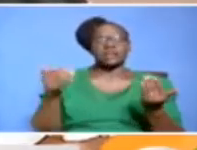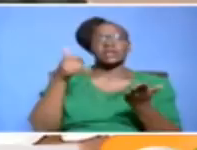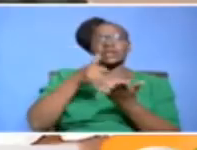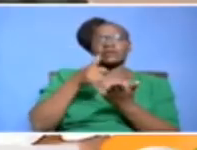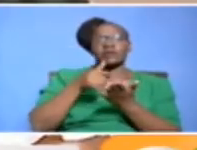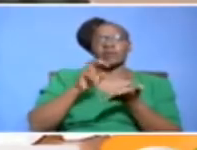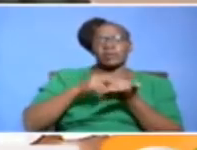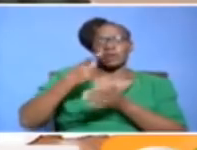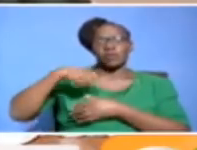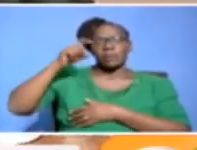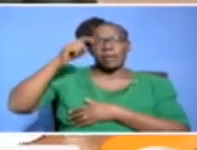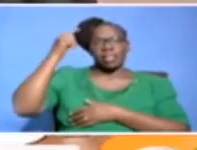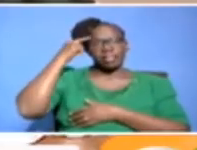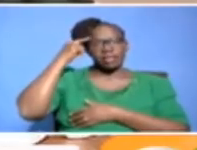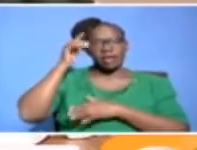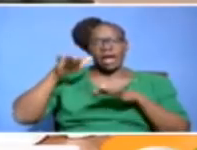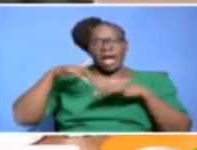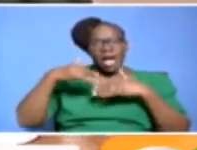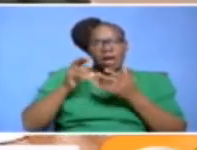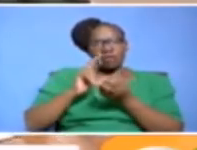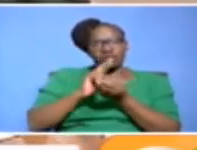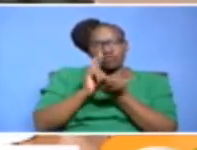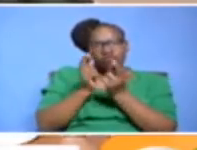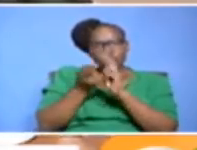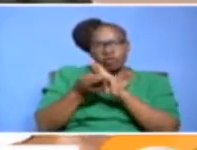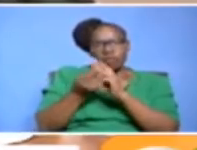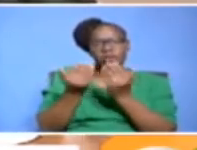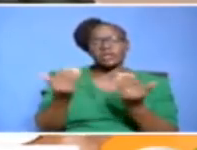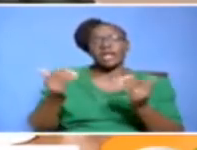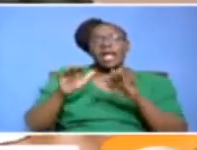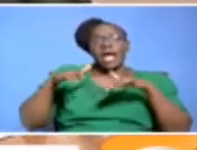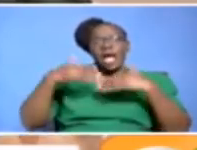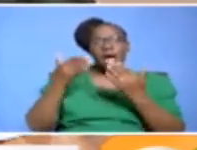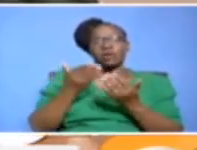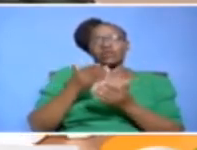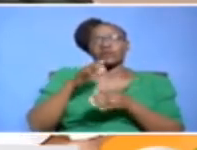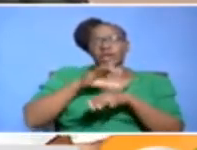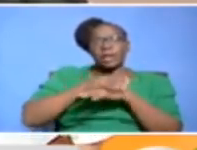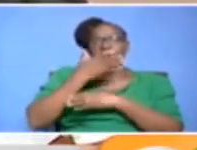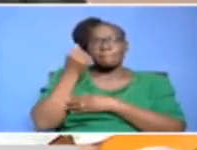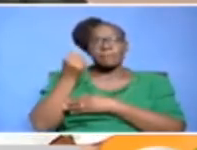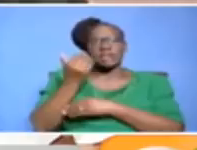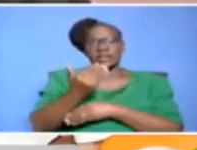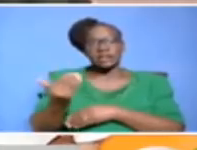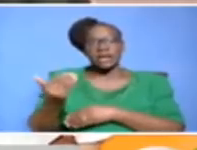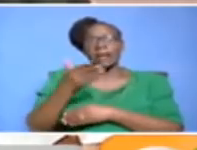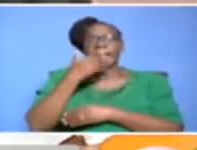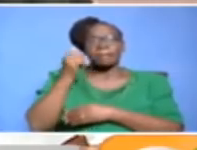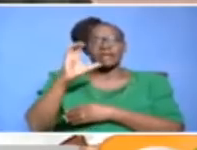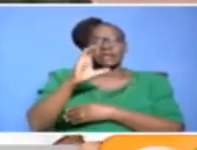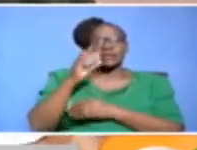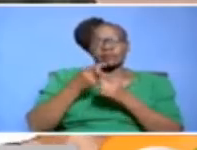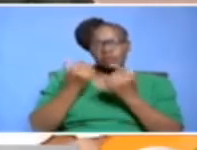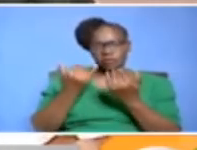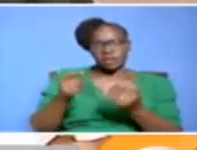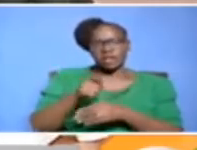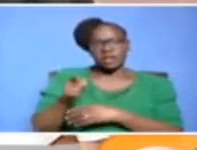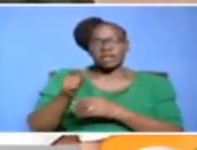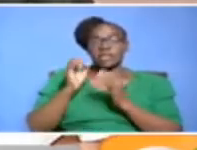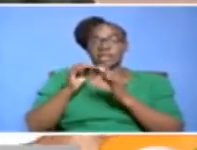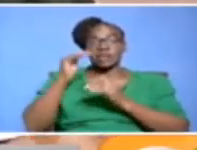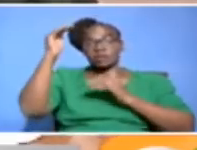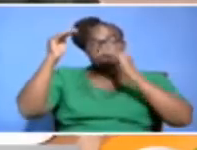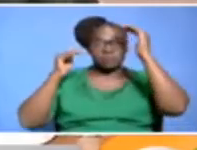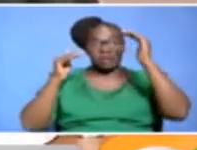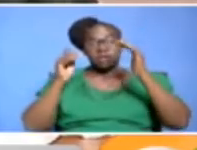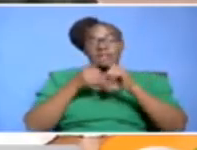be thinking, how do we reform this child? How do we get a better child? Mm. How do we get a better citizen from this child? Like where if it's an adult,